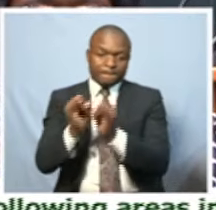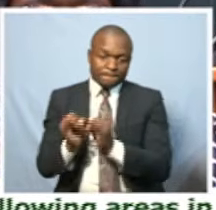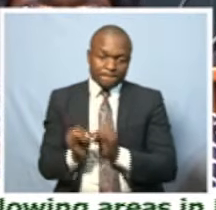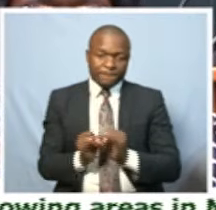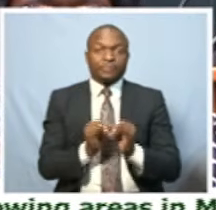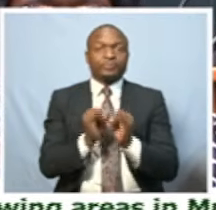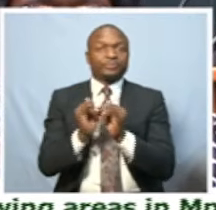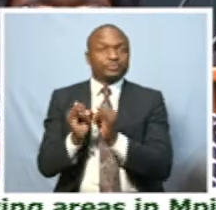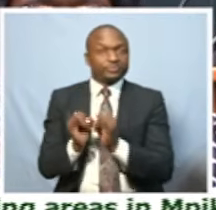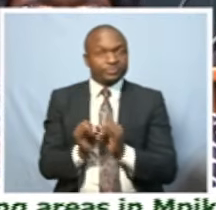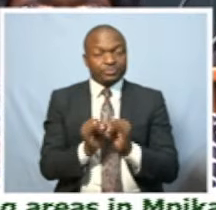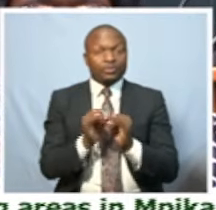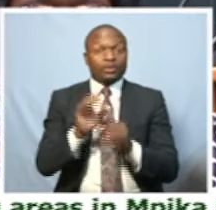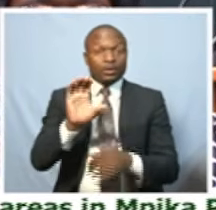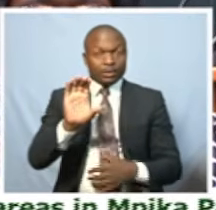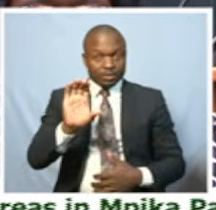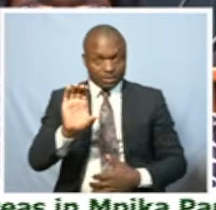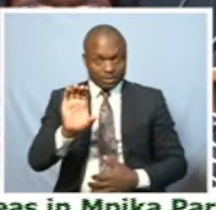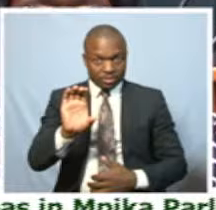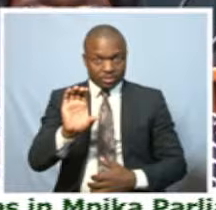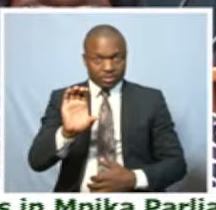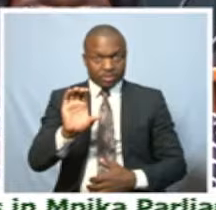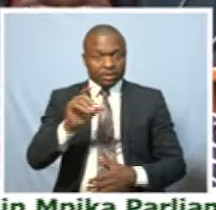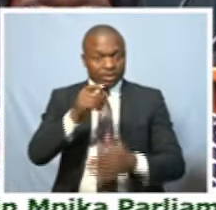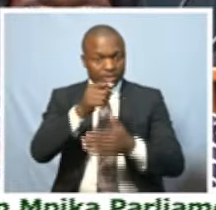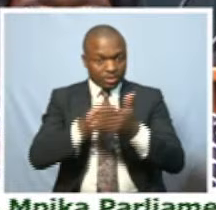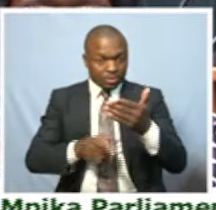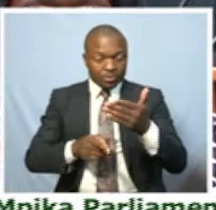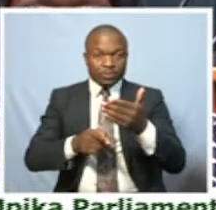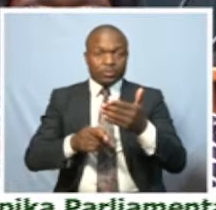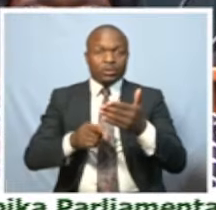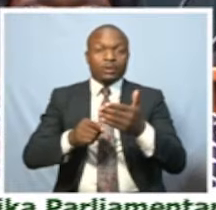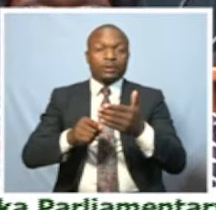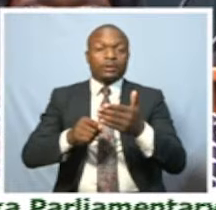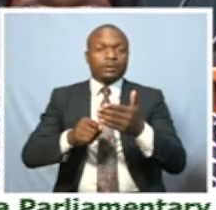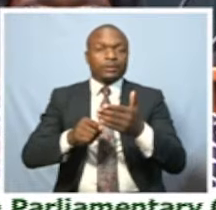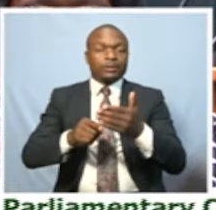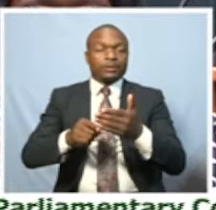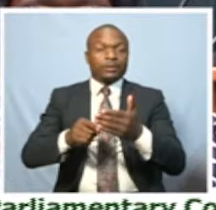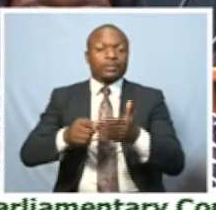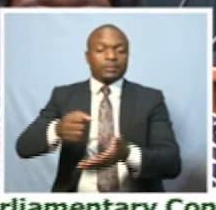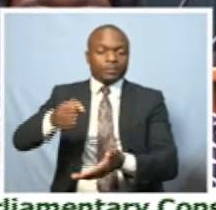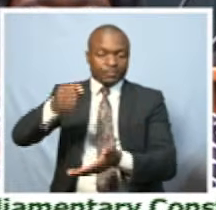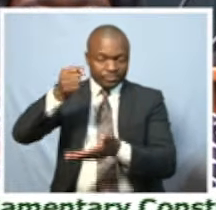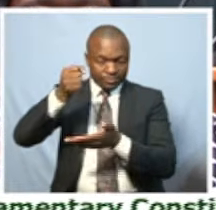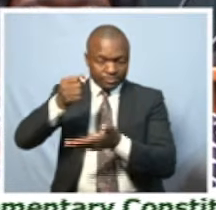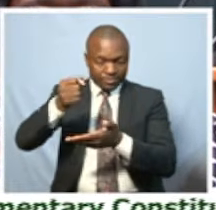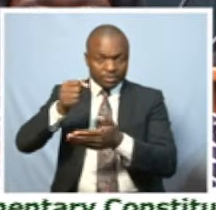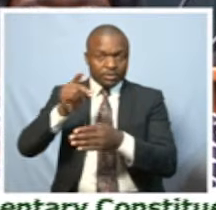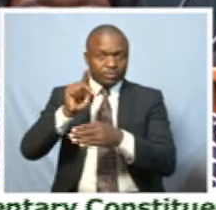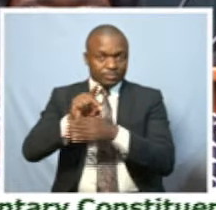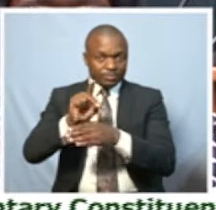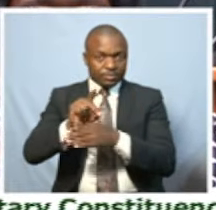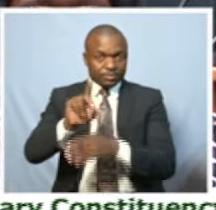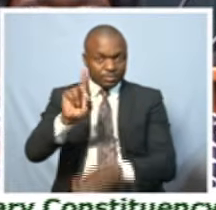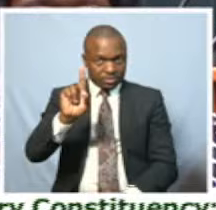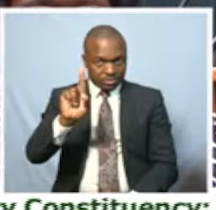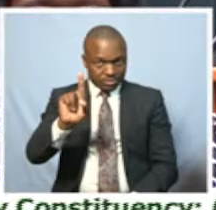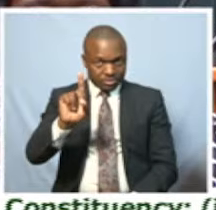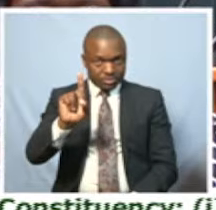implemented? And in C, what the estimated cost of the project is? And